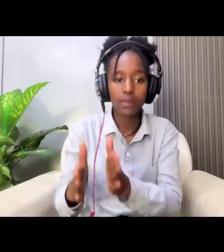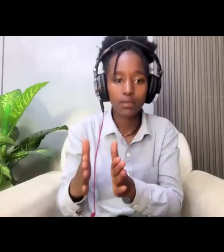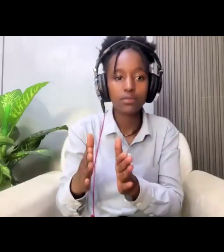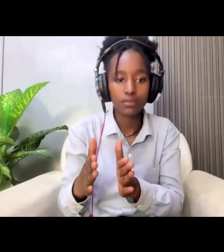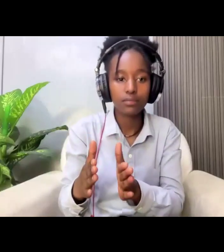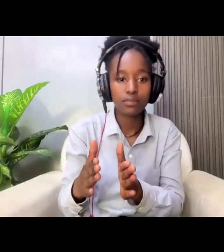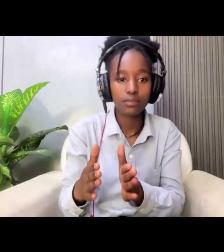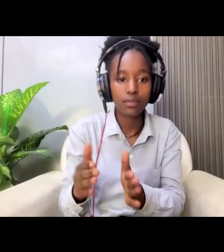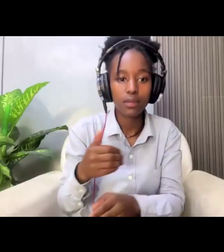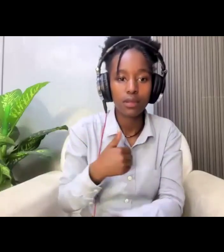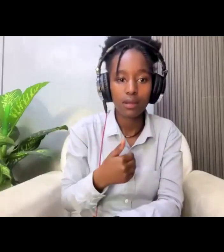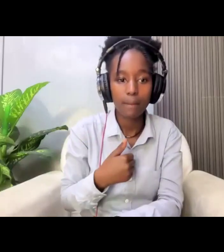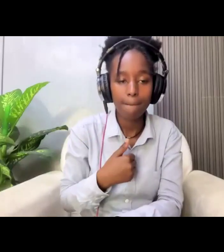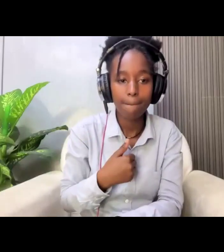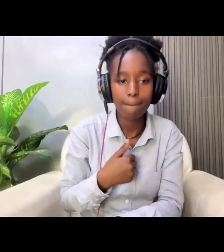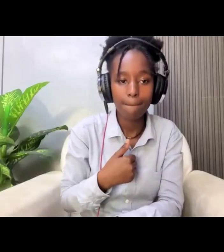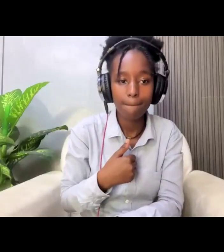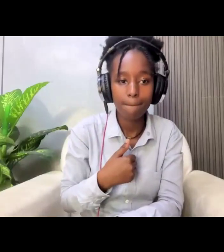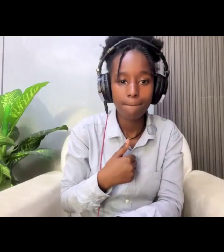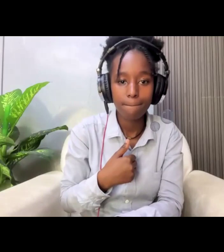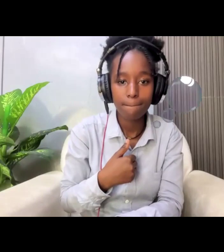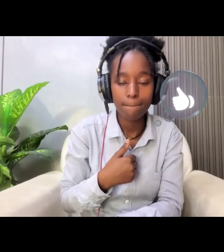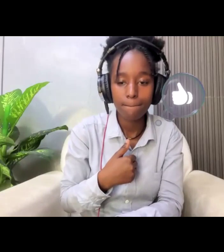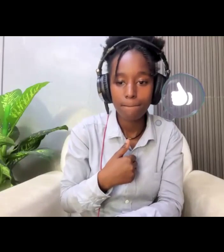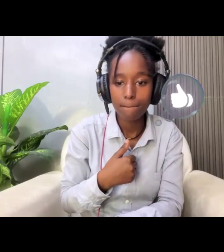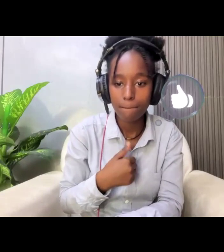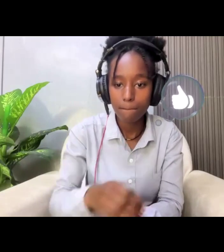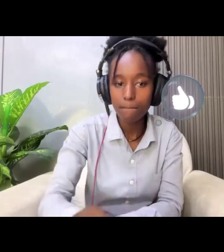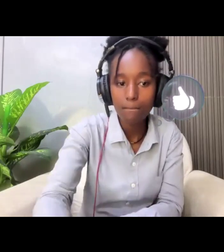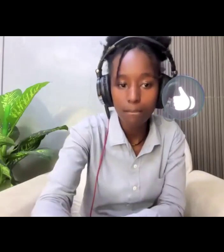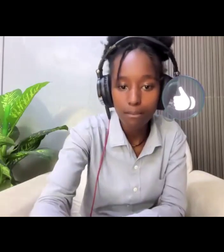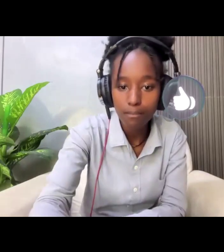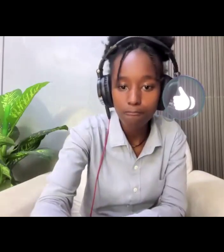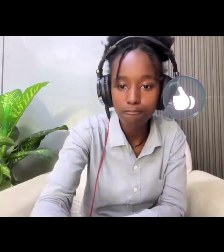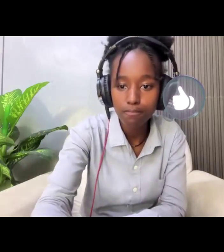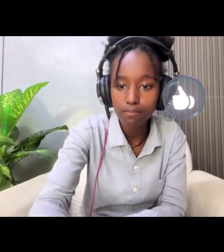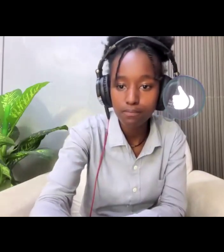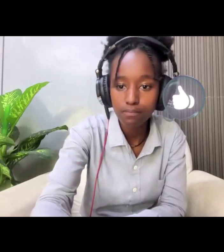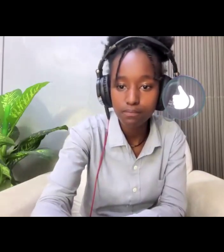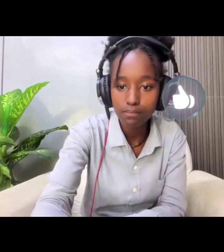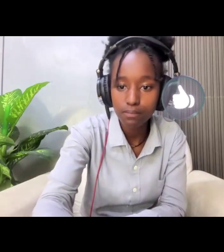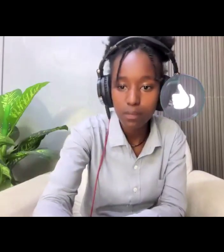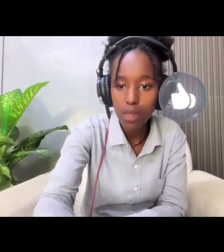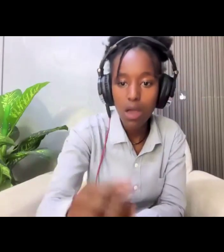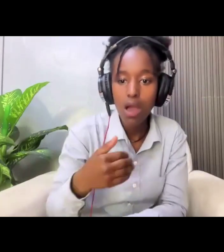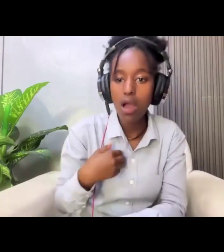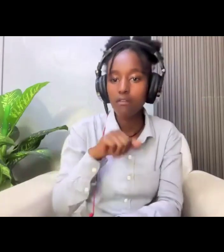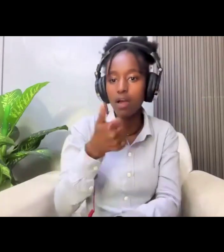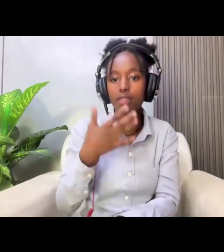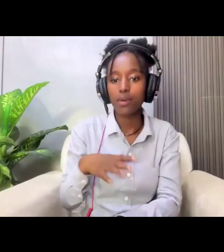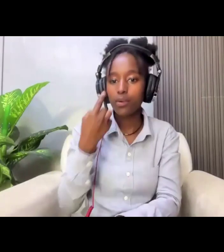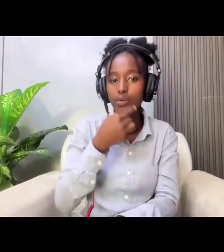yeah, there's two hands up. Padulo Shihama, could you make your point, please? Put your microphone